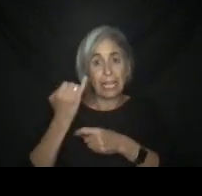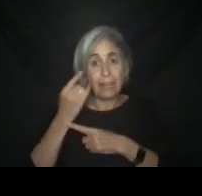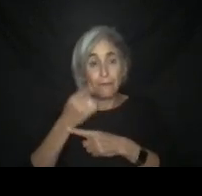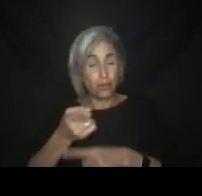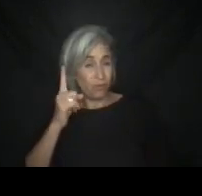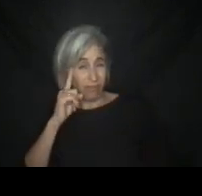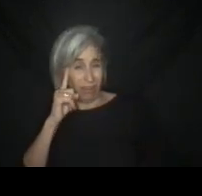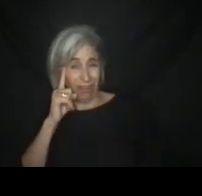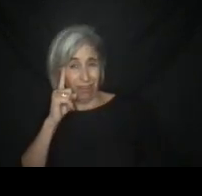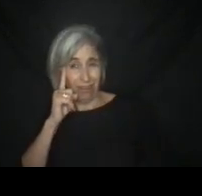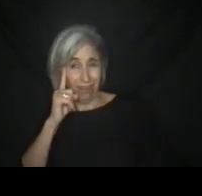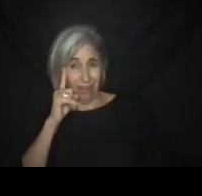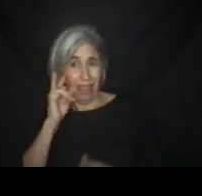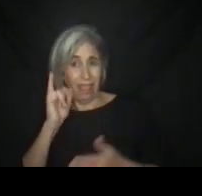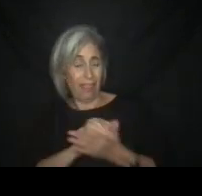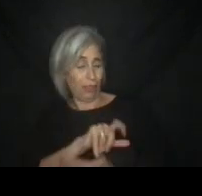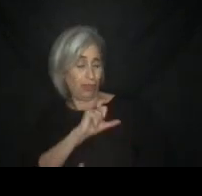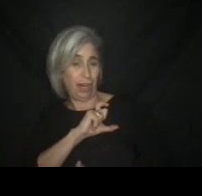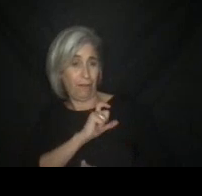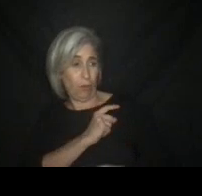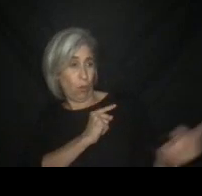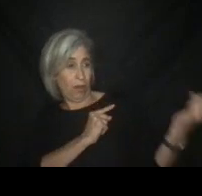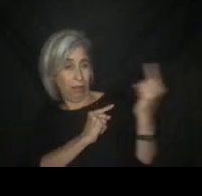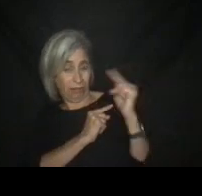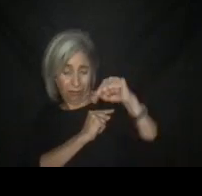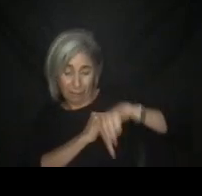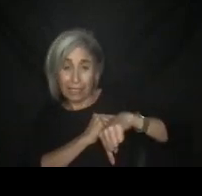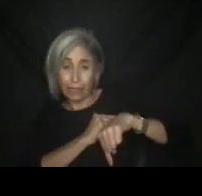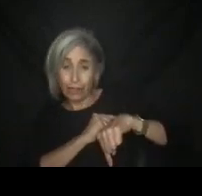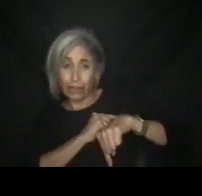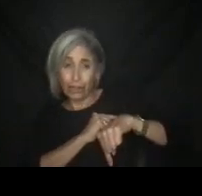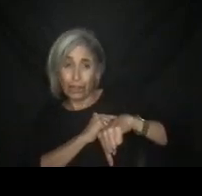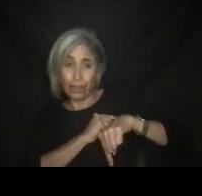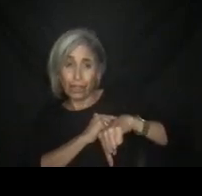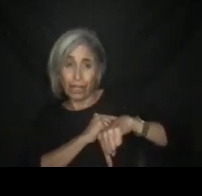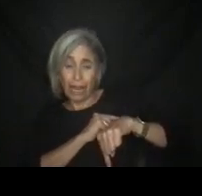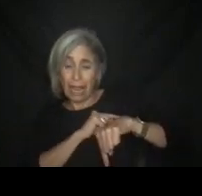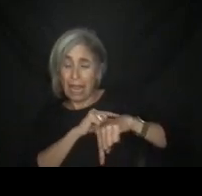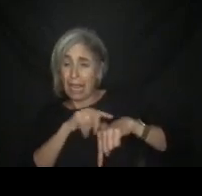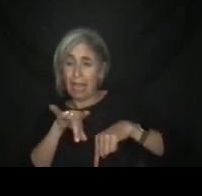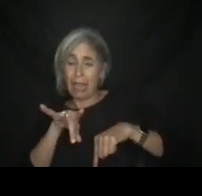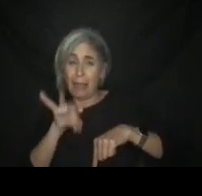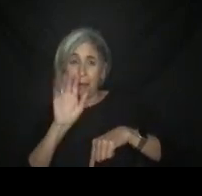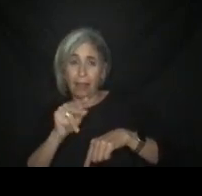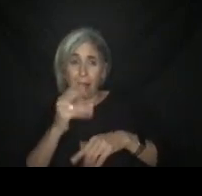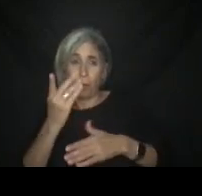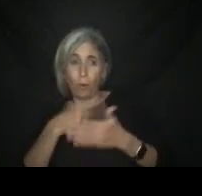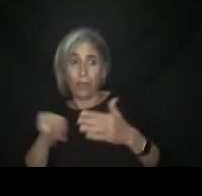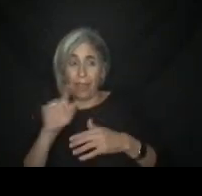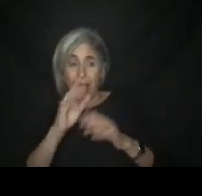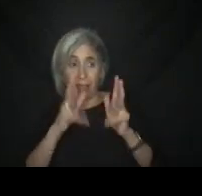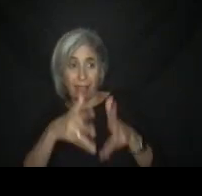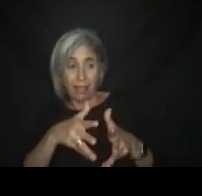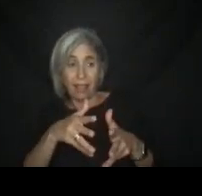think that the sheriff gonna come in and pick up where some of them left off,